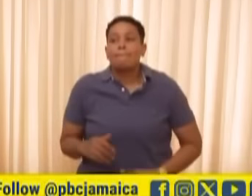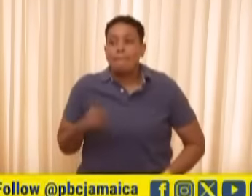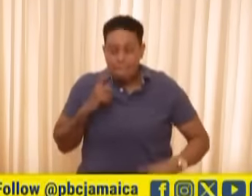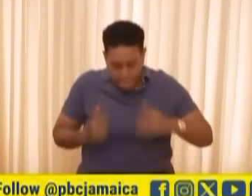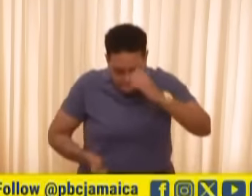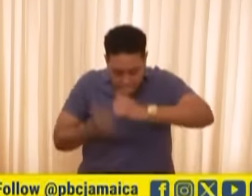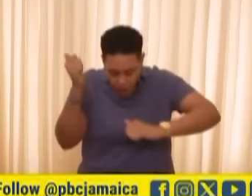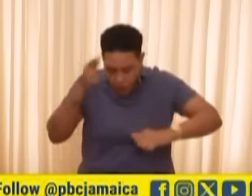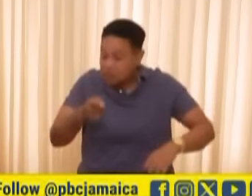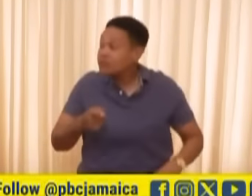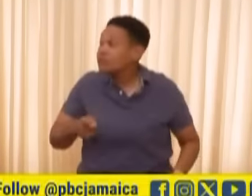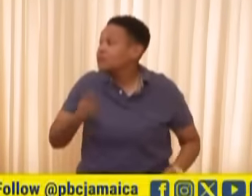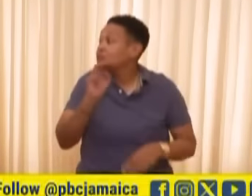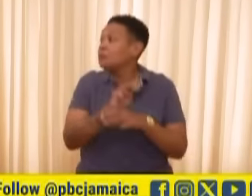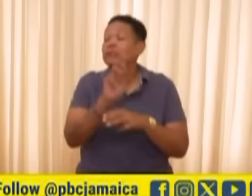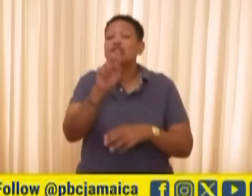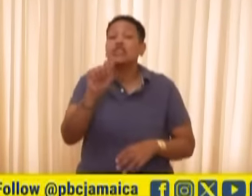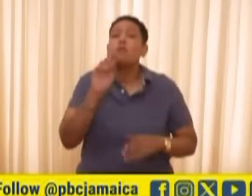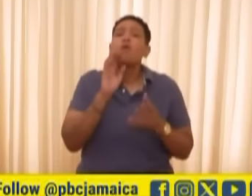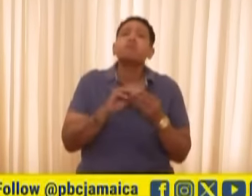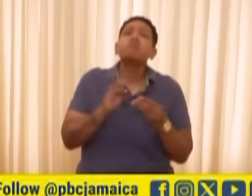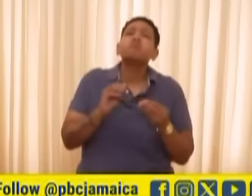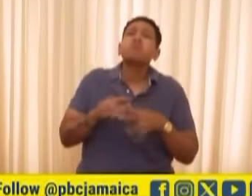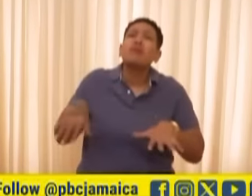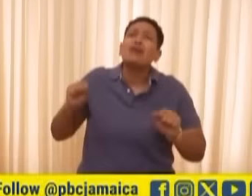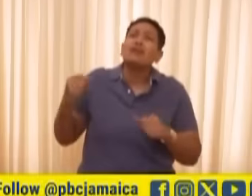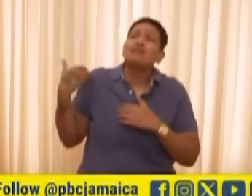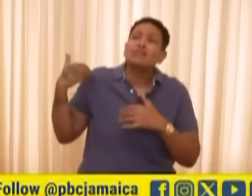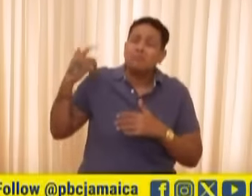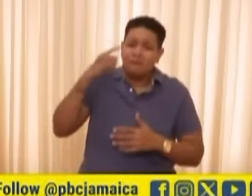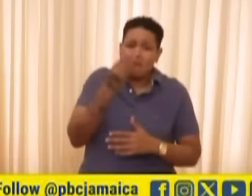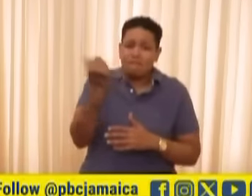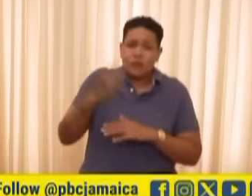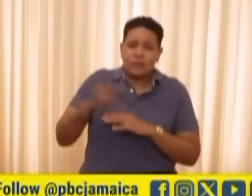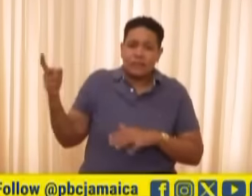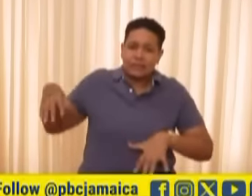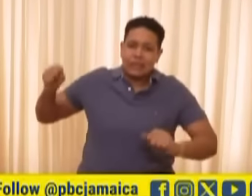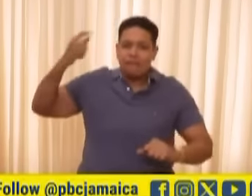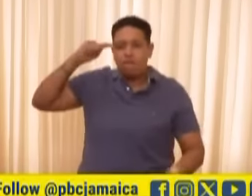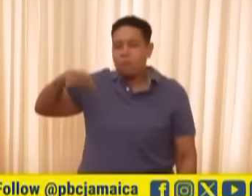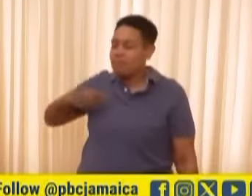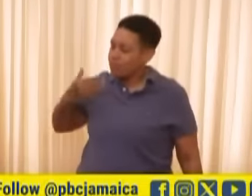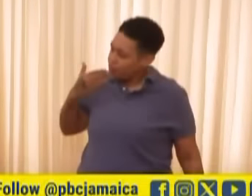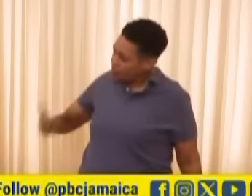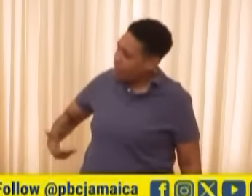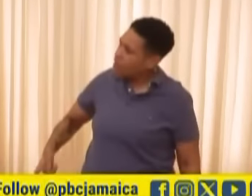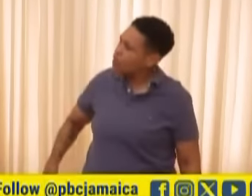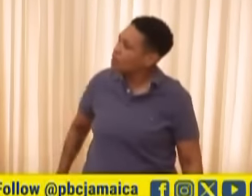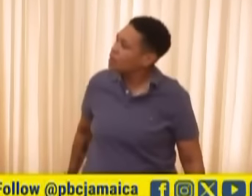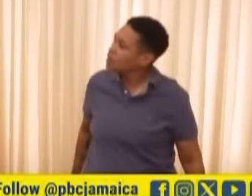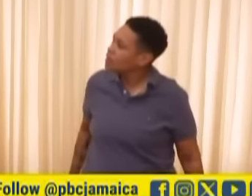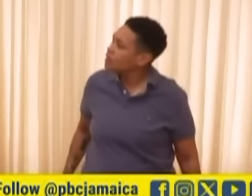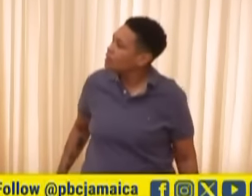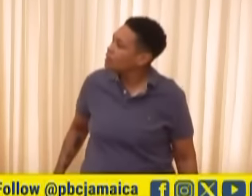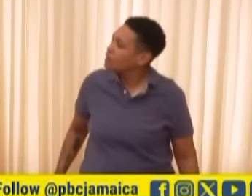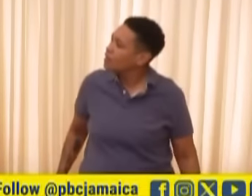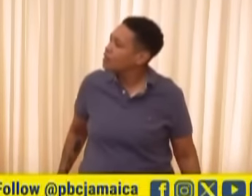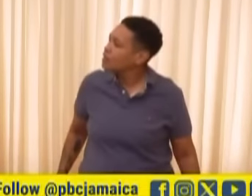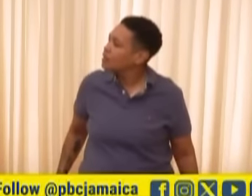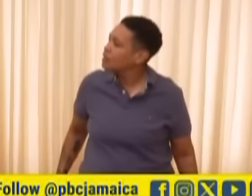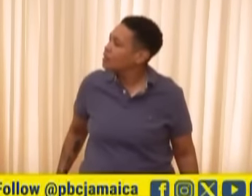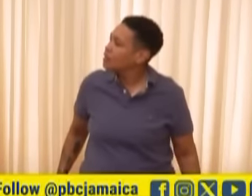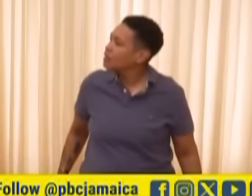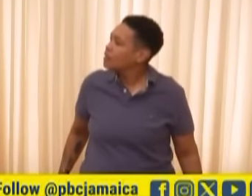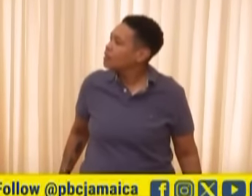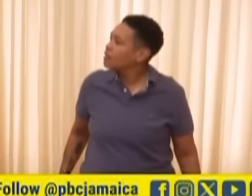most of my areas over the last couple of days. and one of those days got you